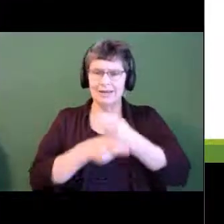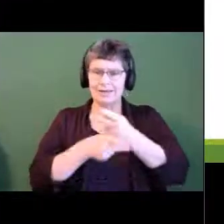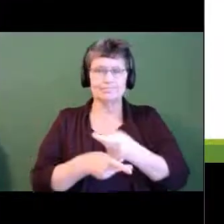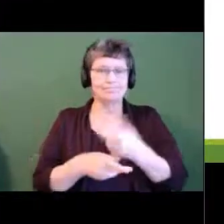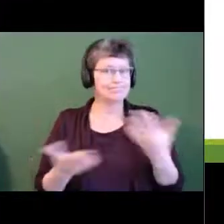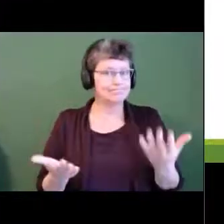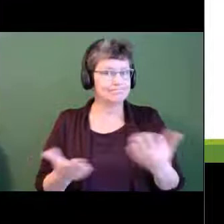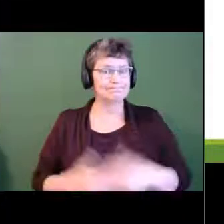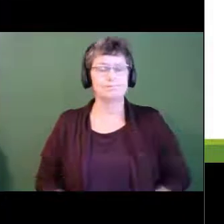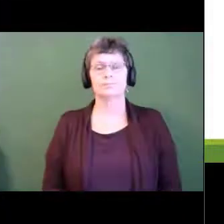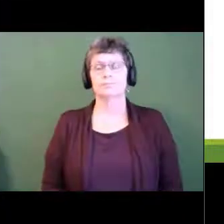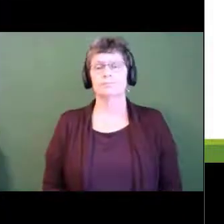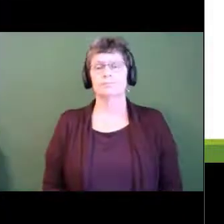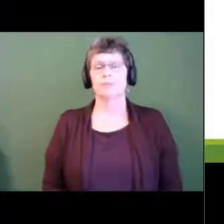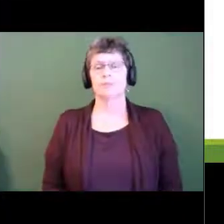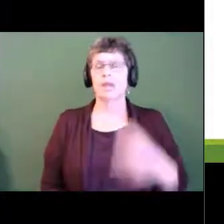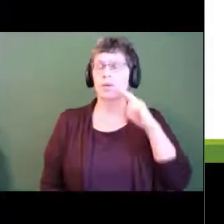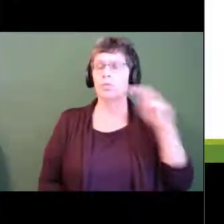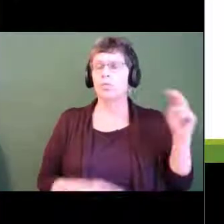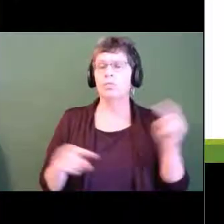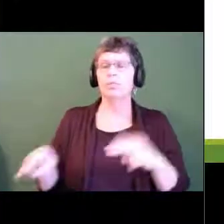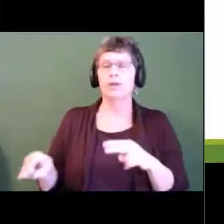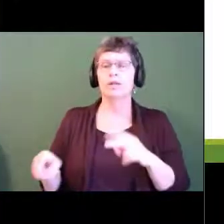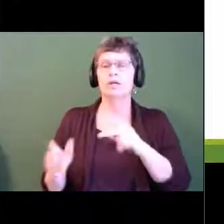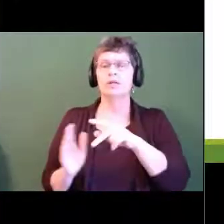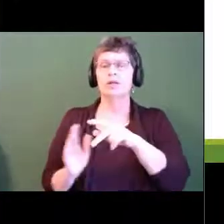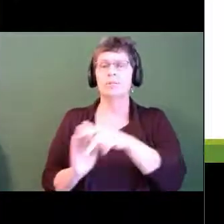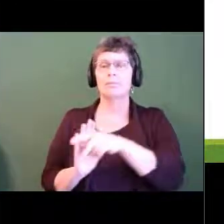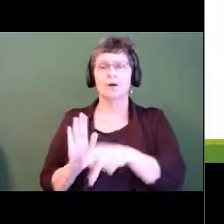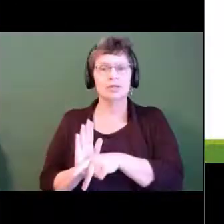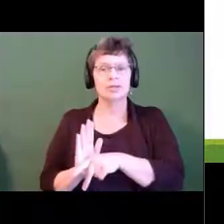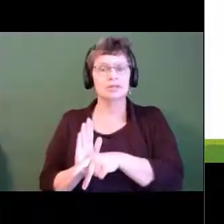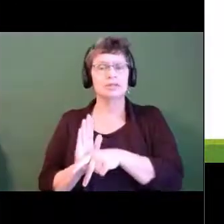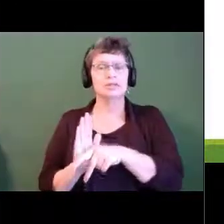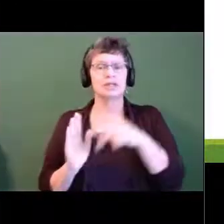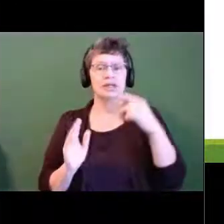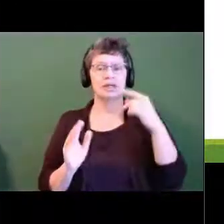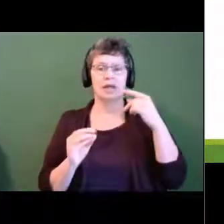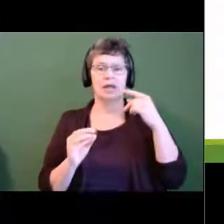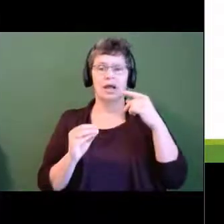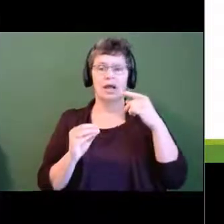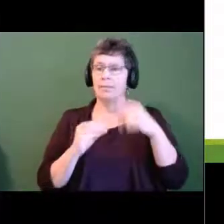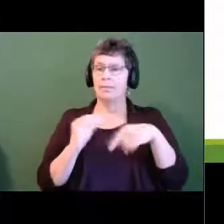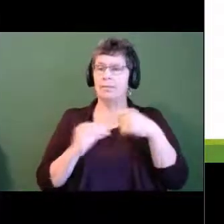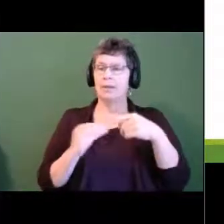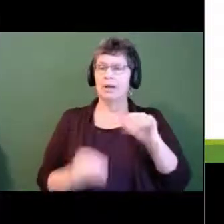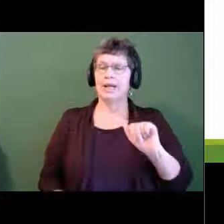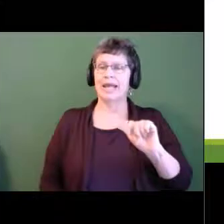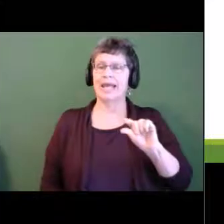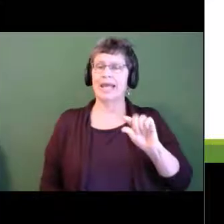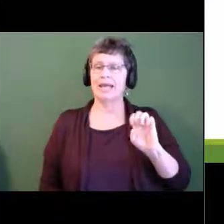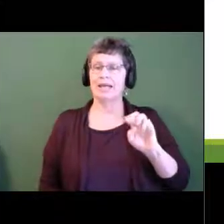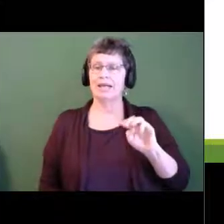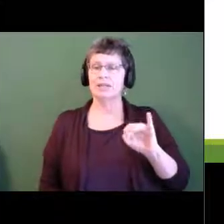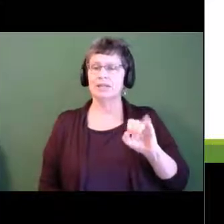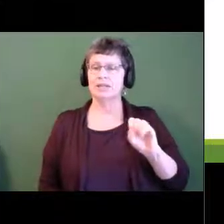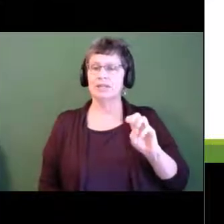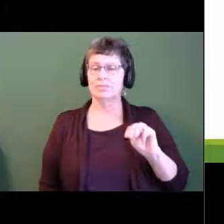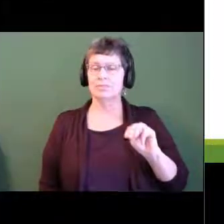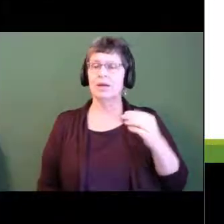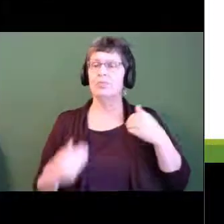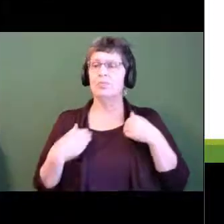perspective of ageism and provided also an education program in Alberta for healthcare providers around